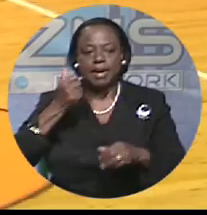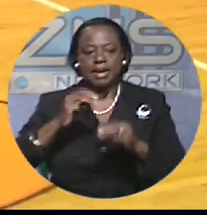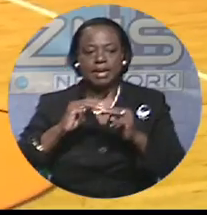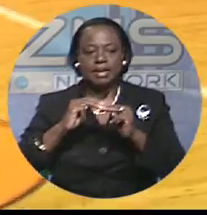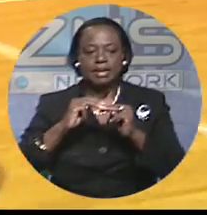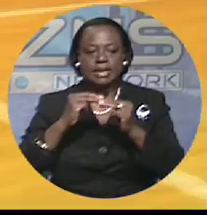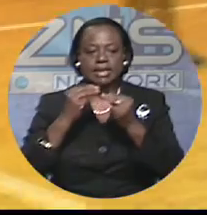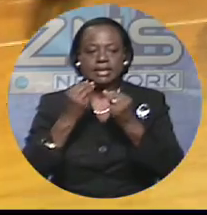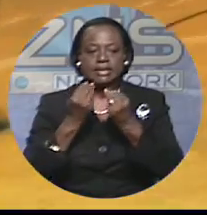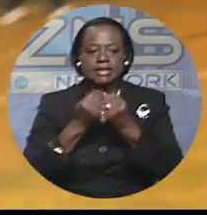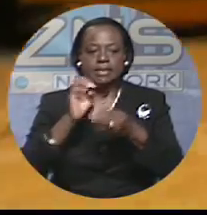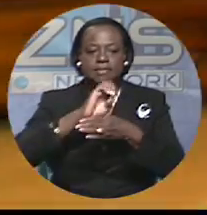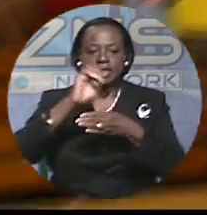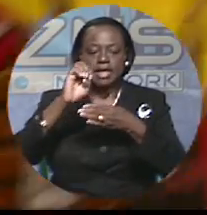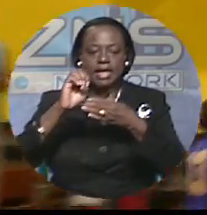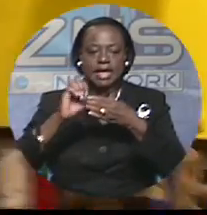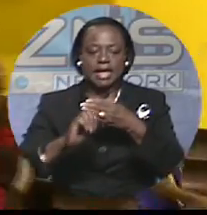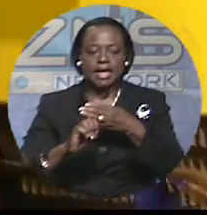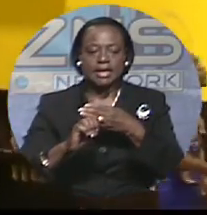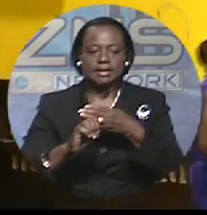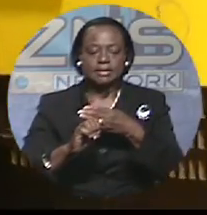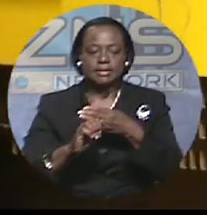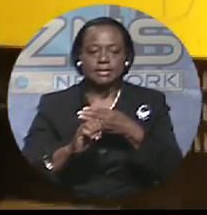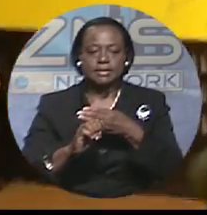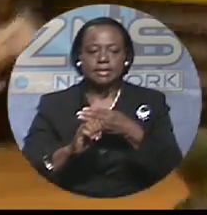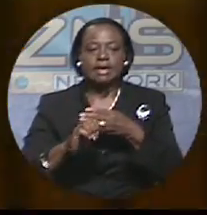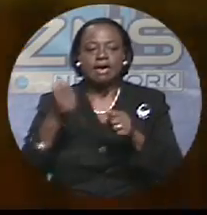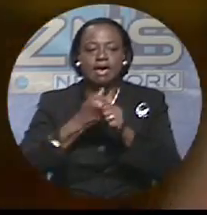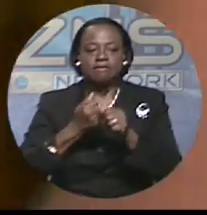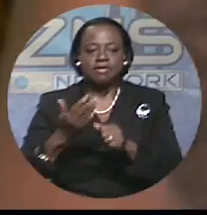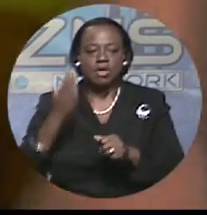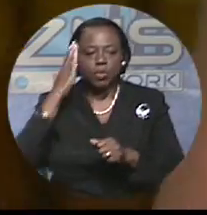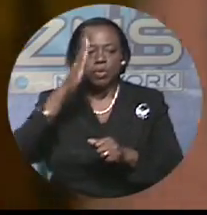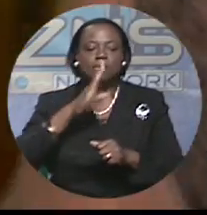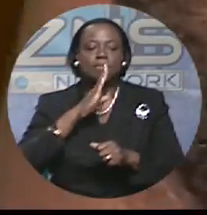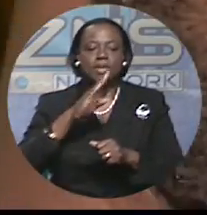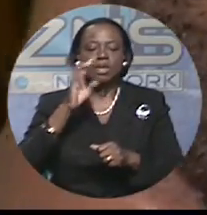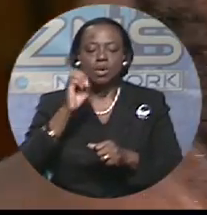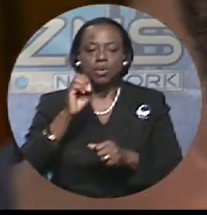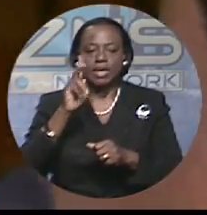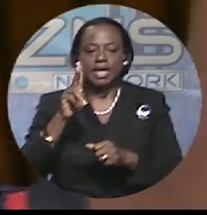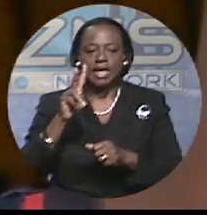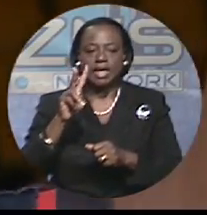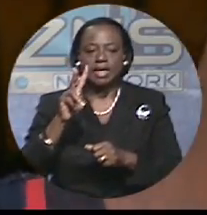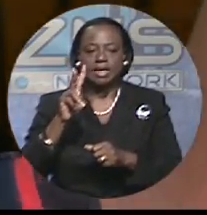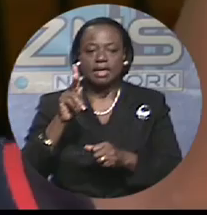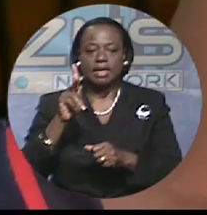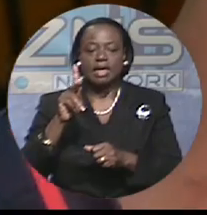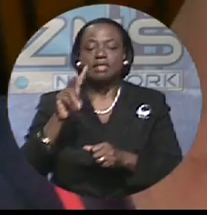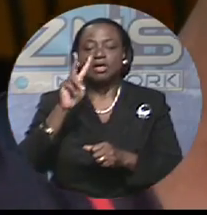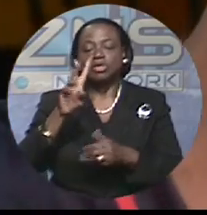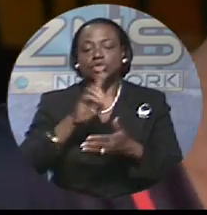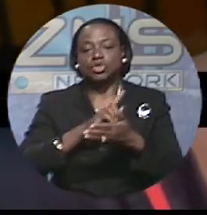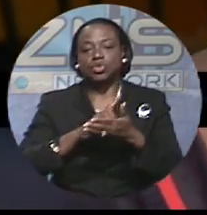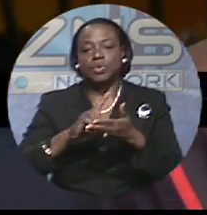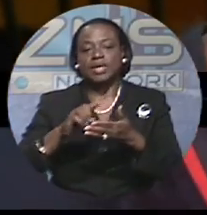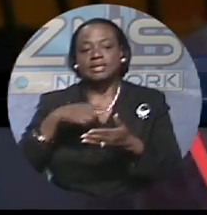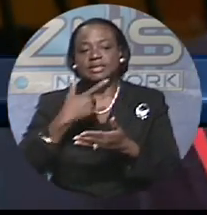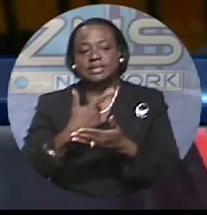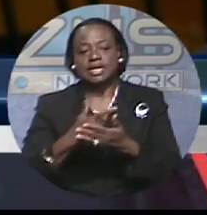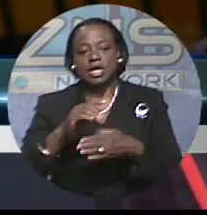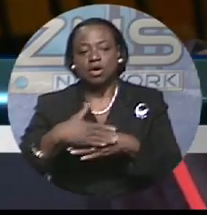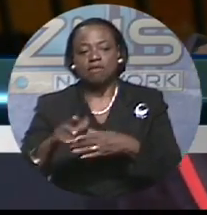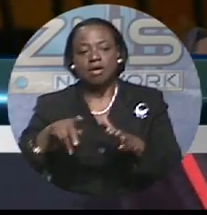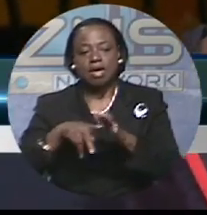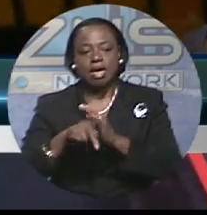just call our plays, settle down, execute, and we know everything's going to be okay. The two-week layoff kill us. We're trying to get our legs back, but once we execute,